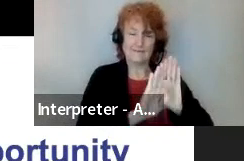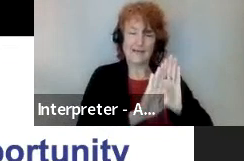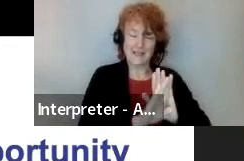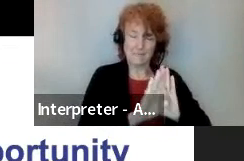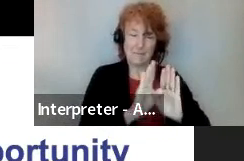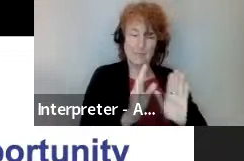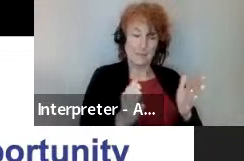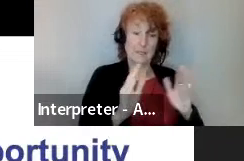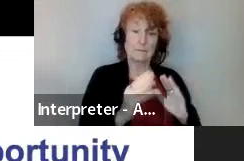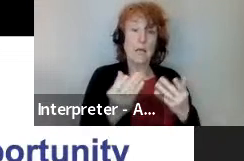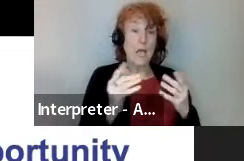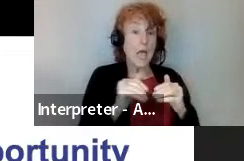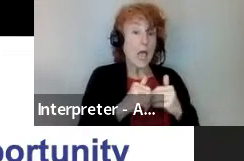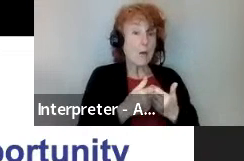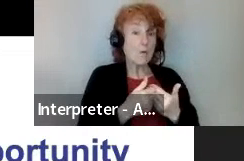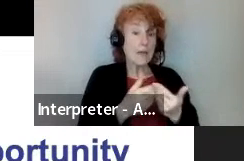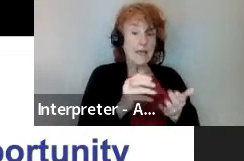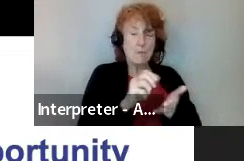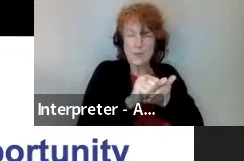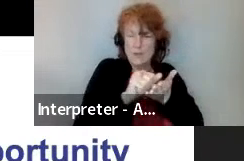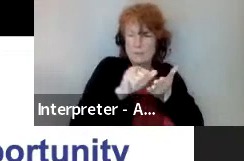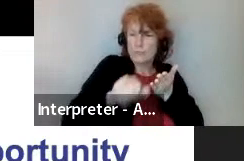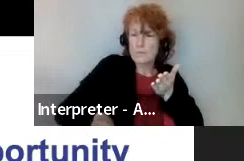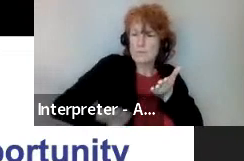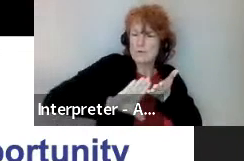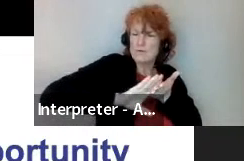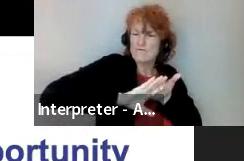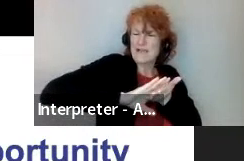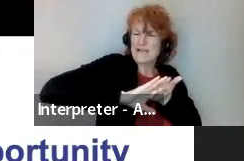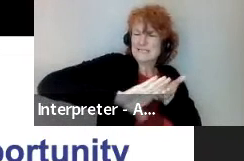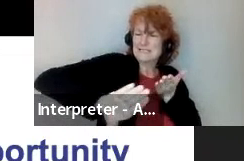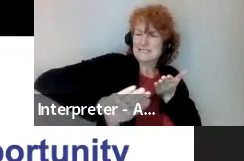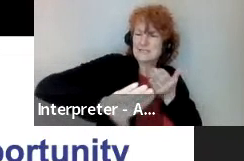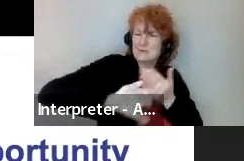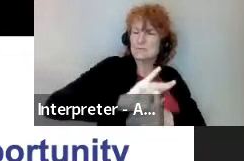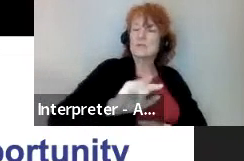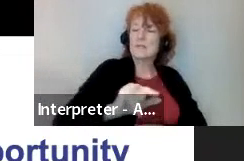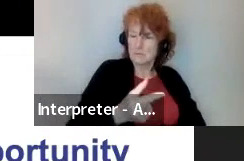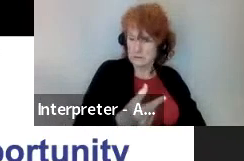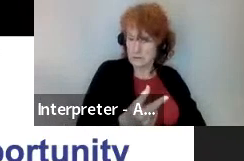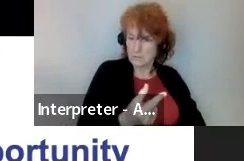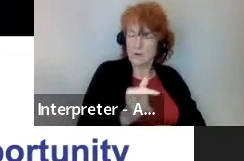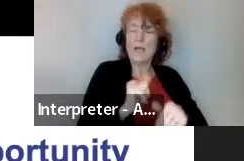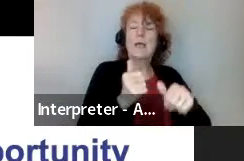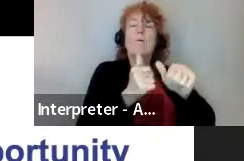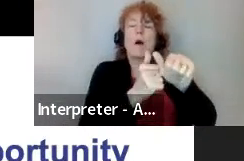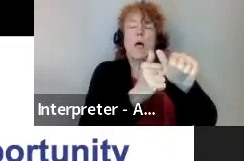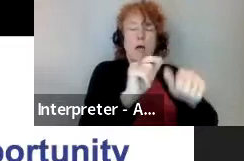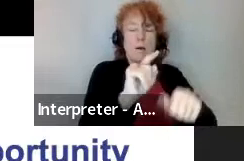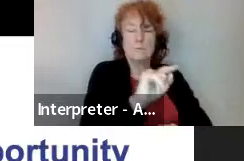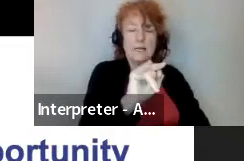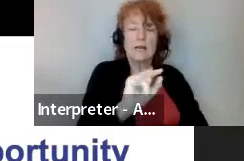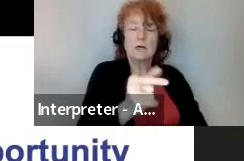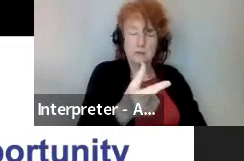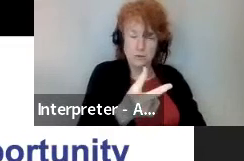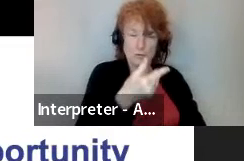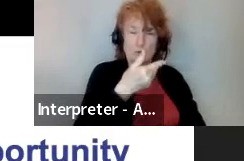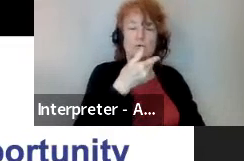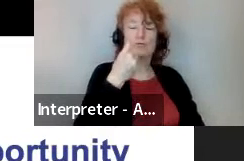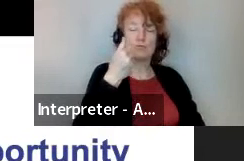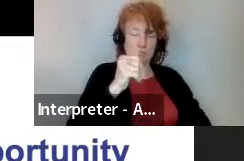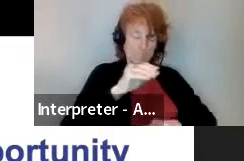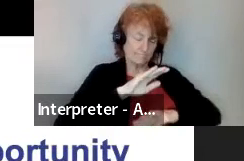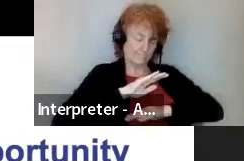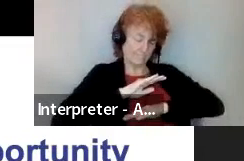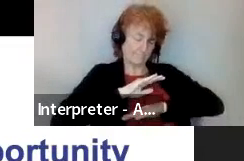have created barriers to housing growth. This proposal will update our zoning to better meet the needs of today's New Yorkers. If each